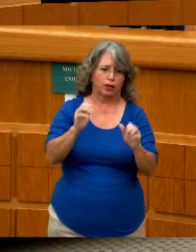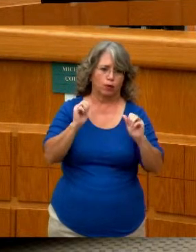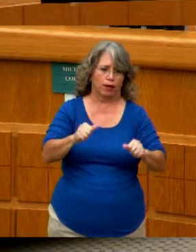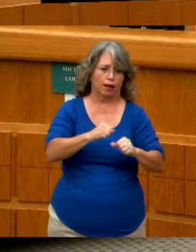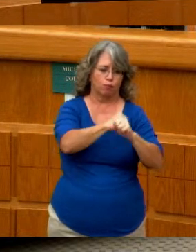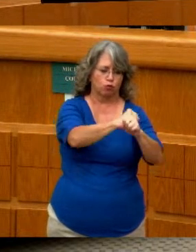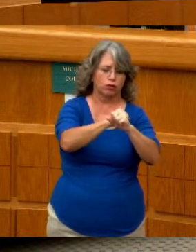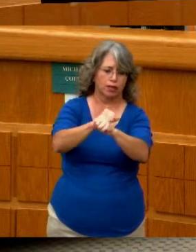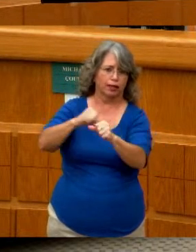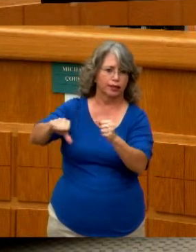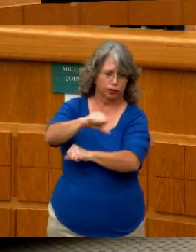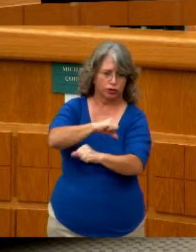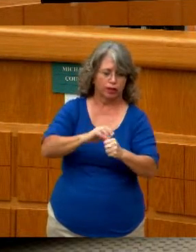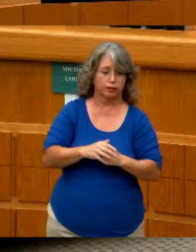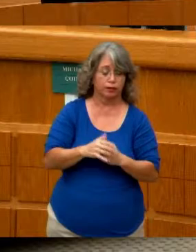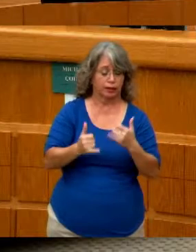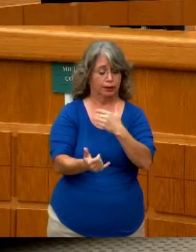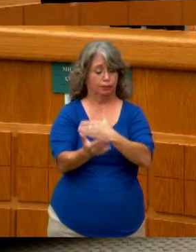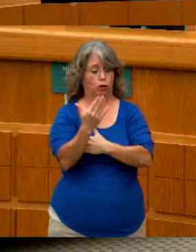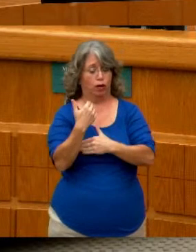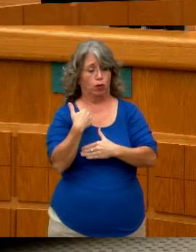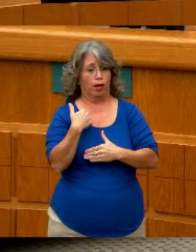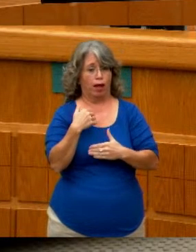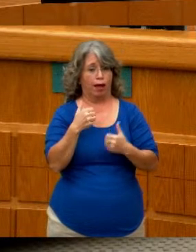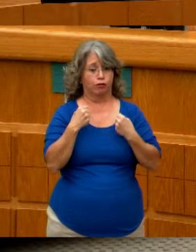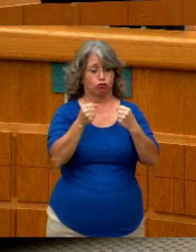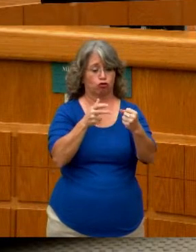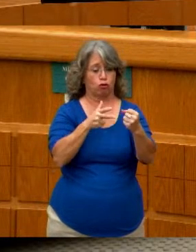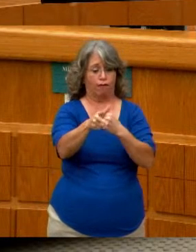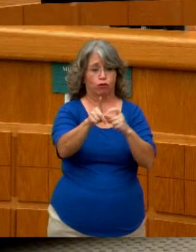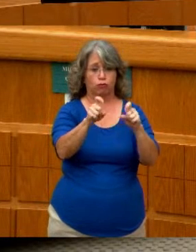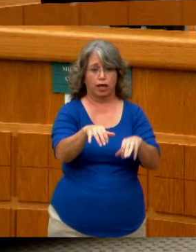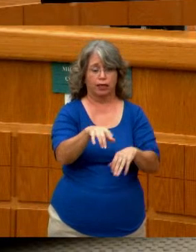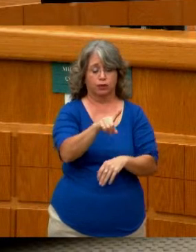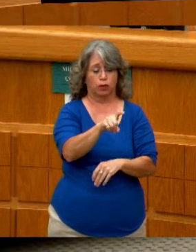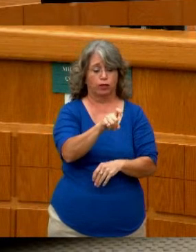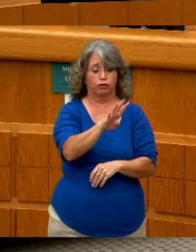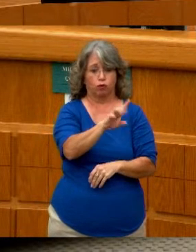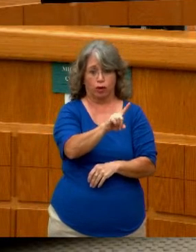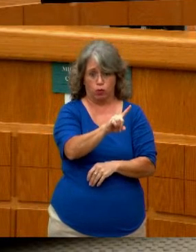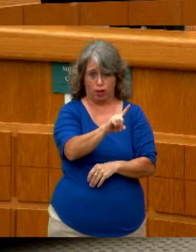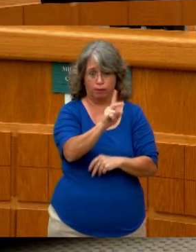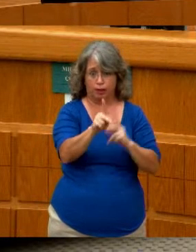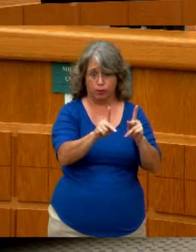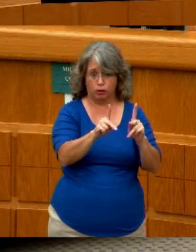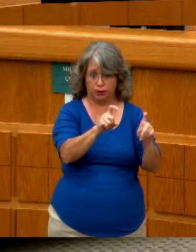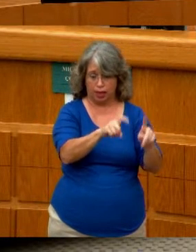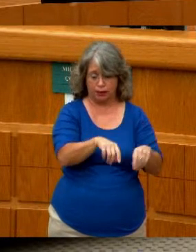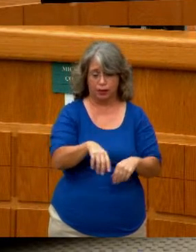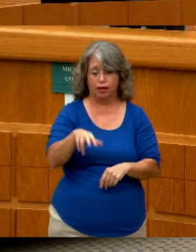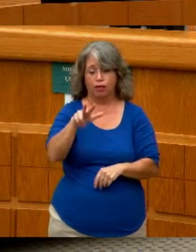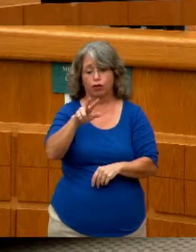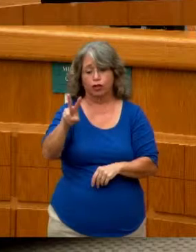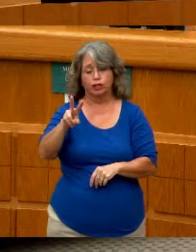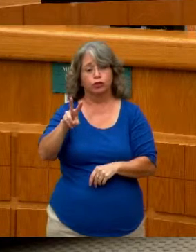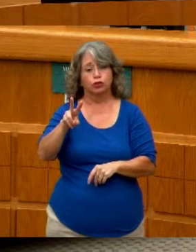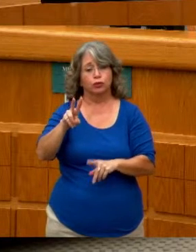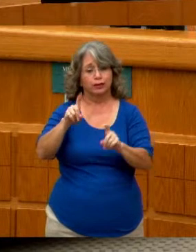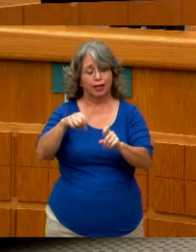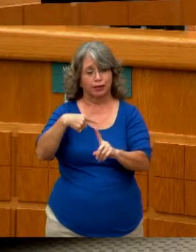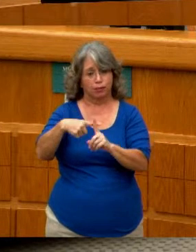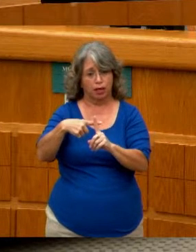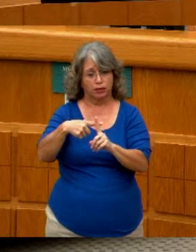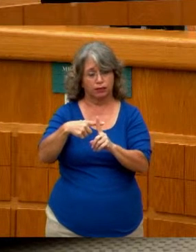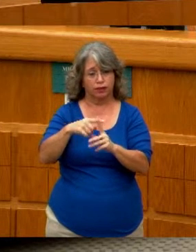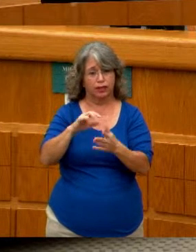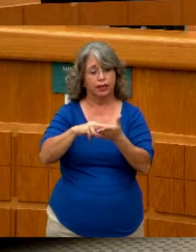power to protect each other. We had a drive-through this morning. We had 141 that went through our drive-through.